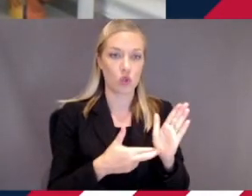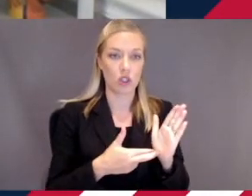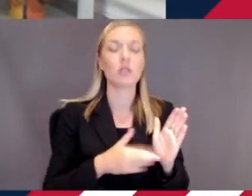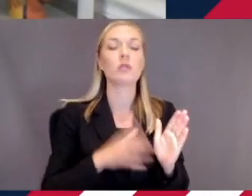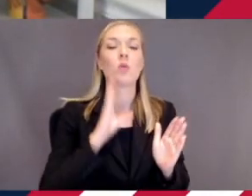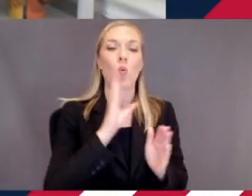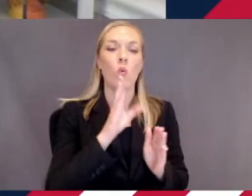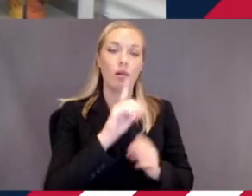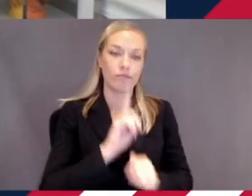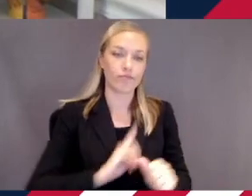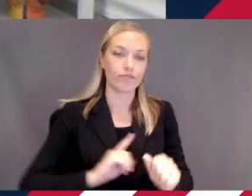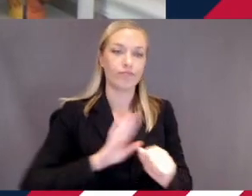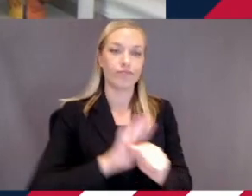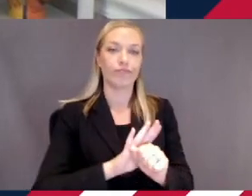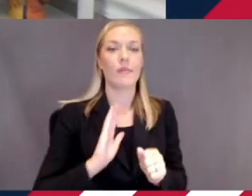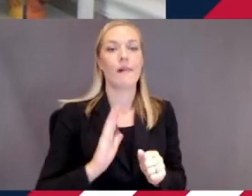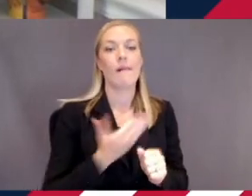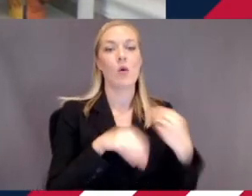run smoothly.